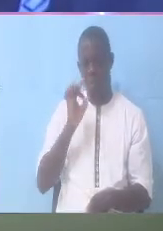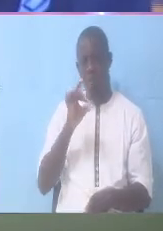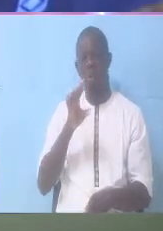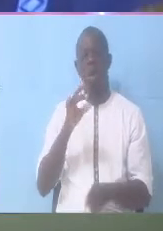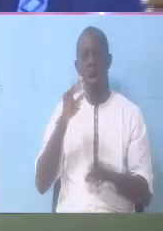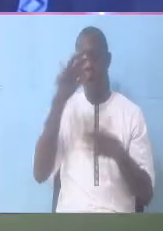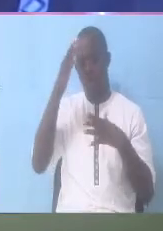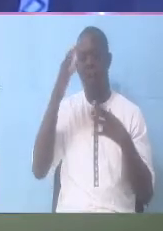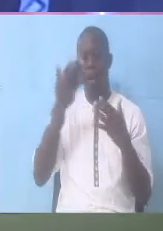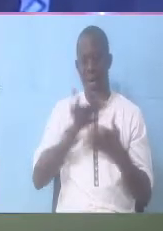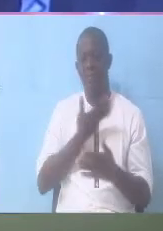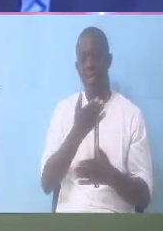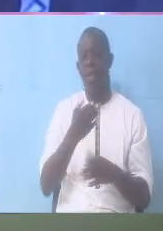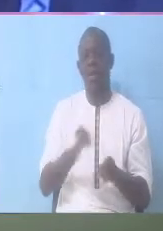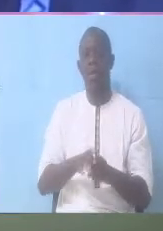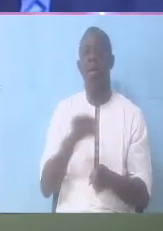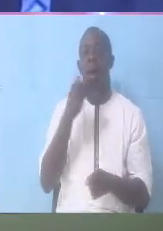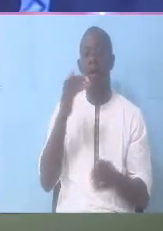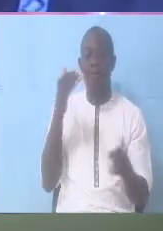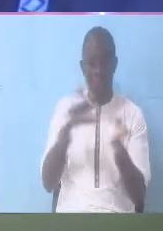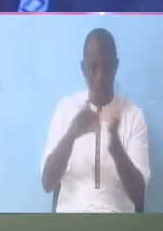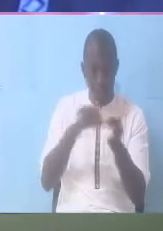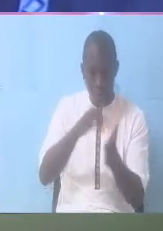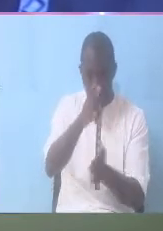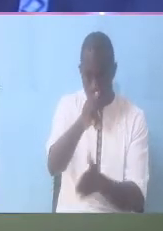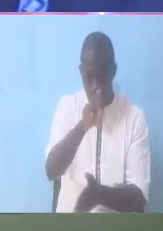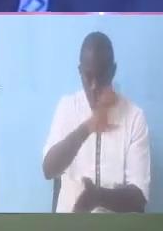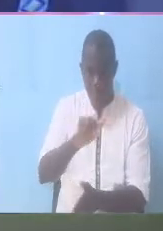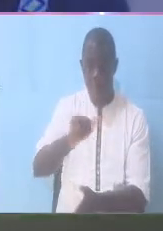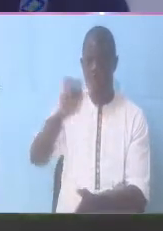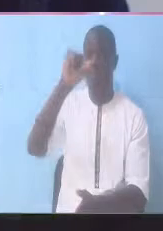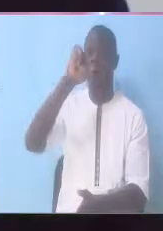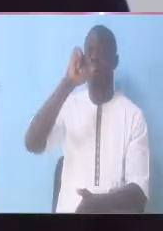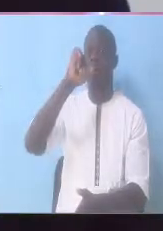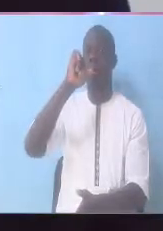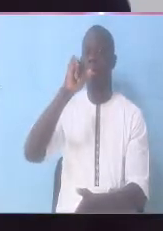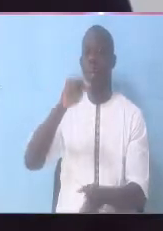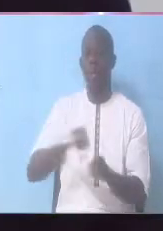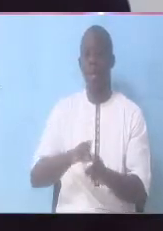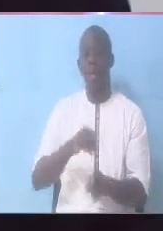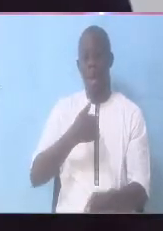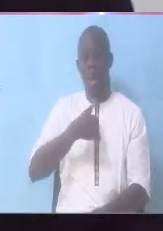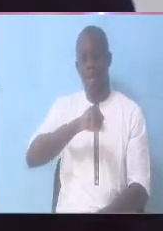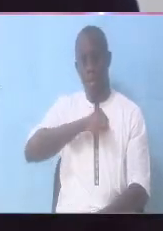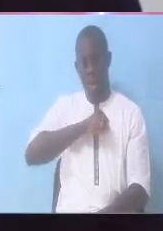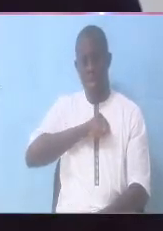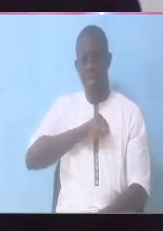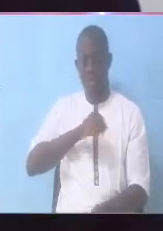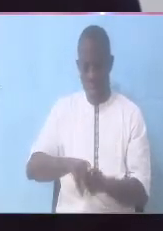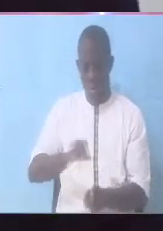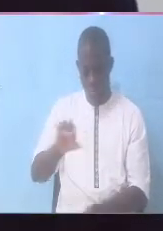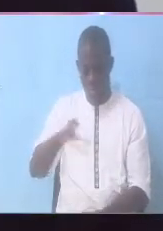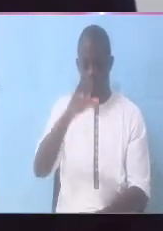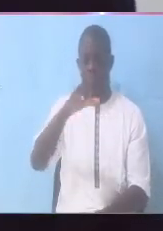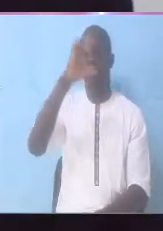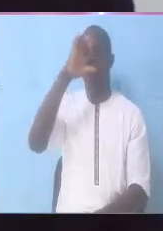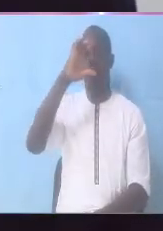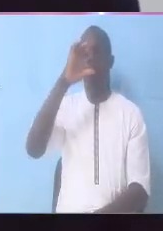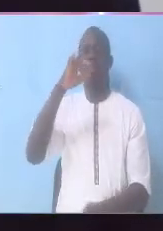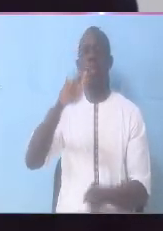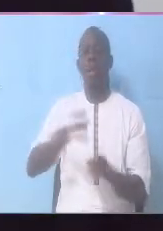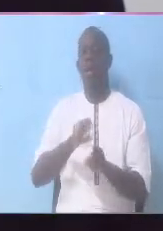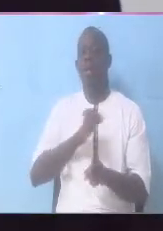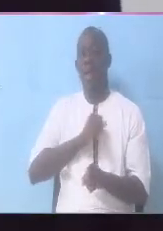So when this thing happened, were you forced to drink? I drank it personally. I wasn't forced because, you know what I mean. But I drank it to